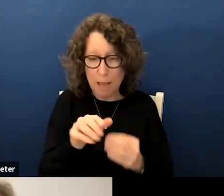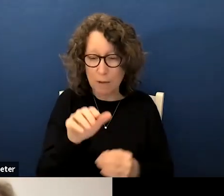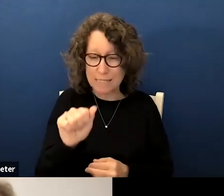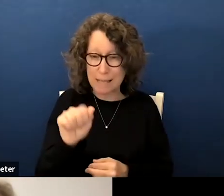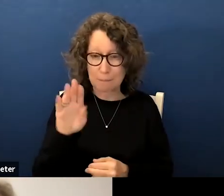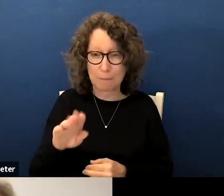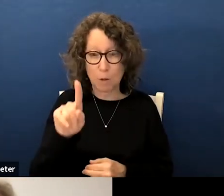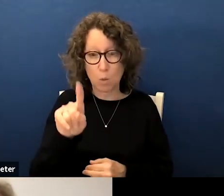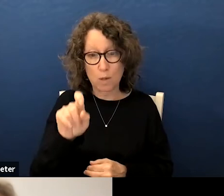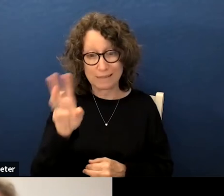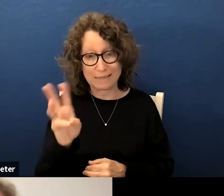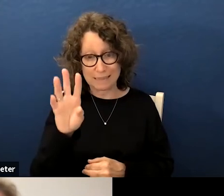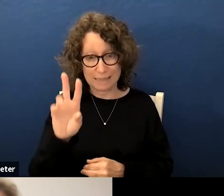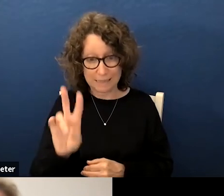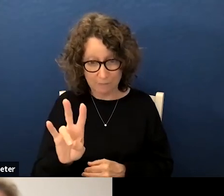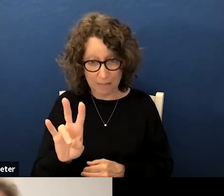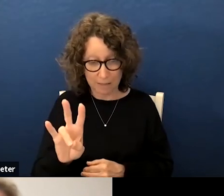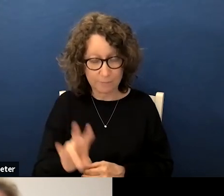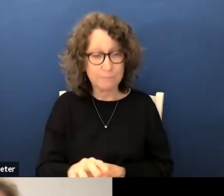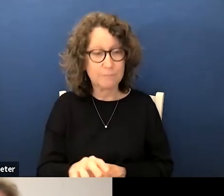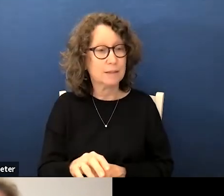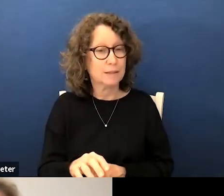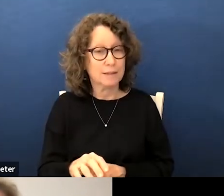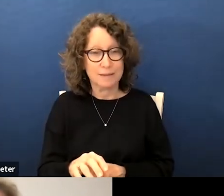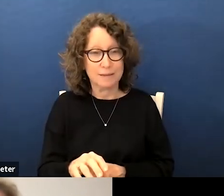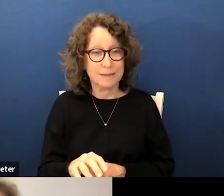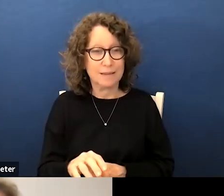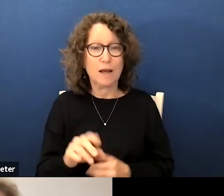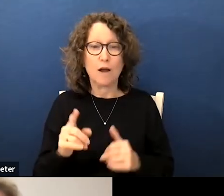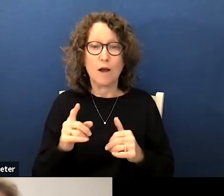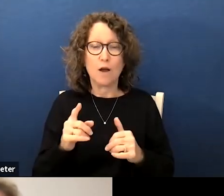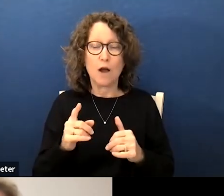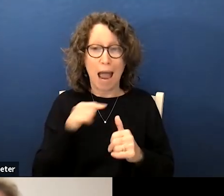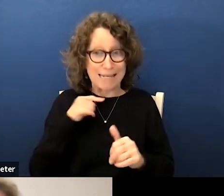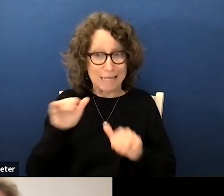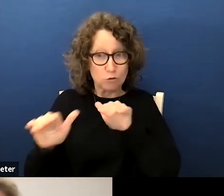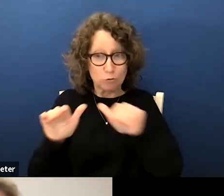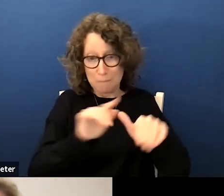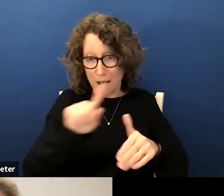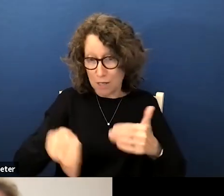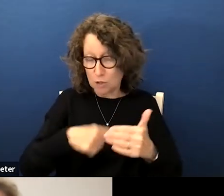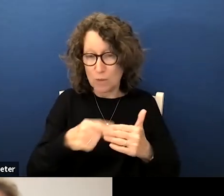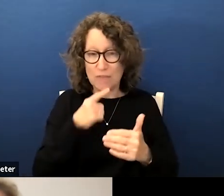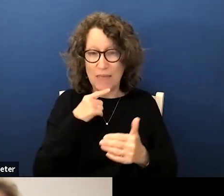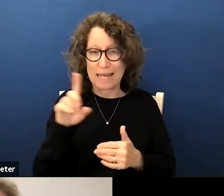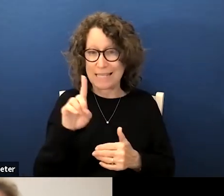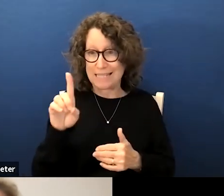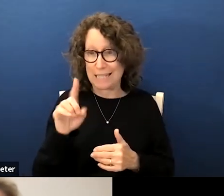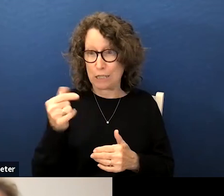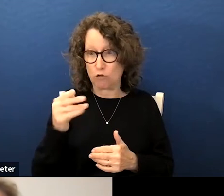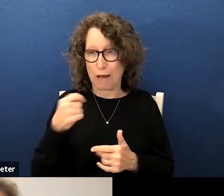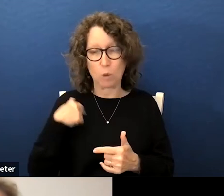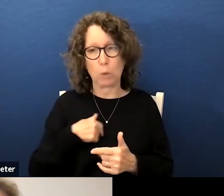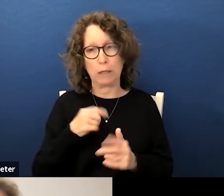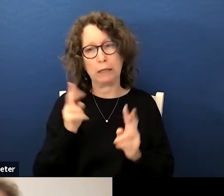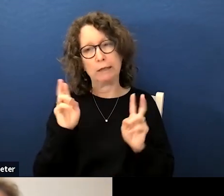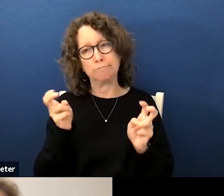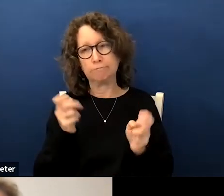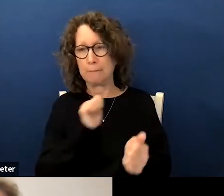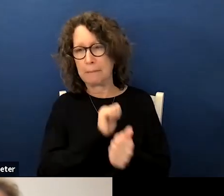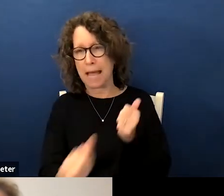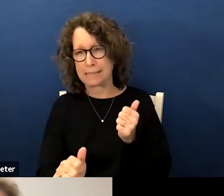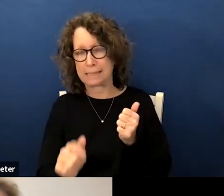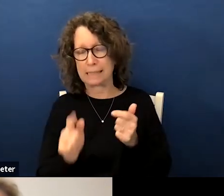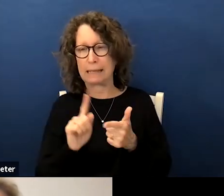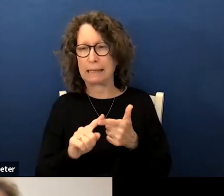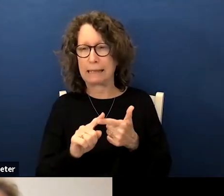167. so first i need to remind everyone that a d grade while we consider that passing and